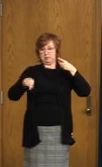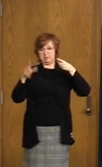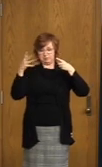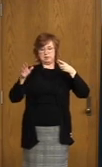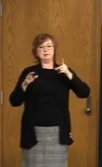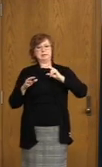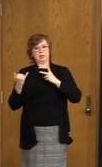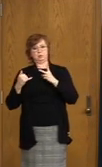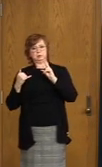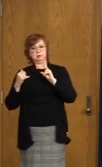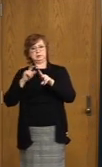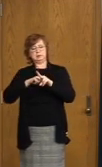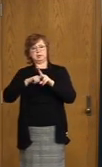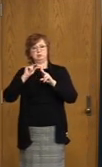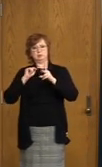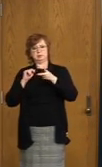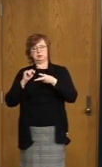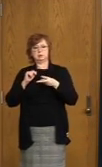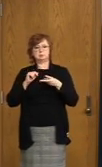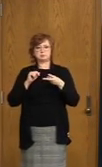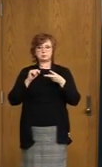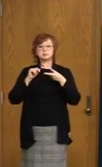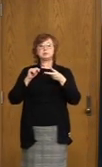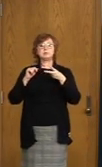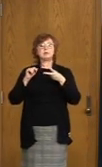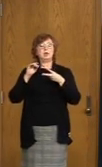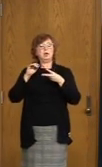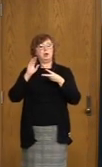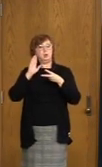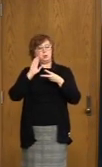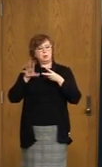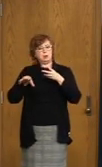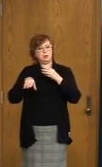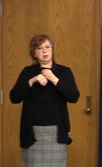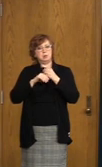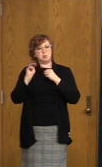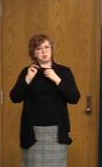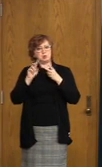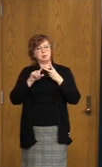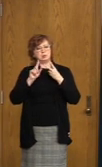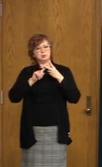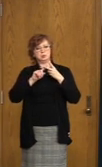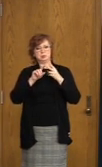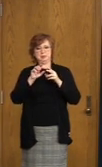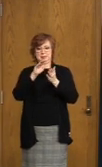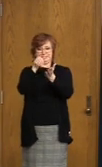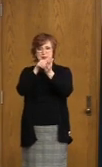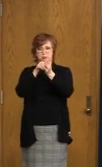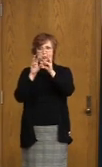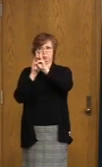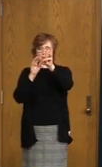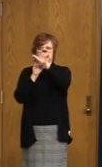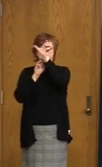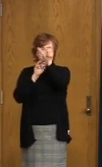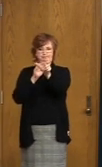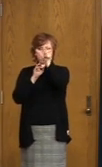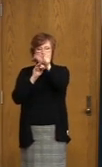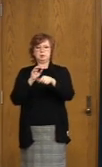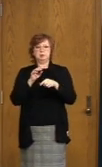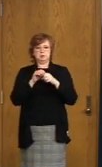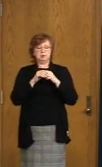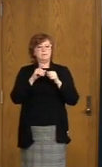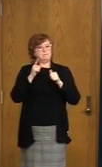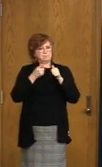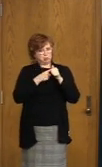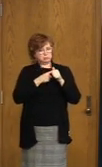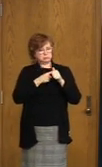the central west region to start administering first shots. Our healthcare workers will continue to administer thousands of shots